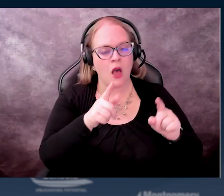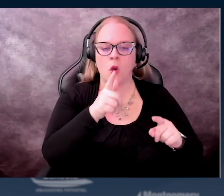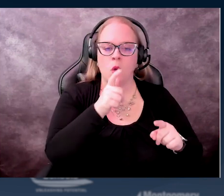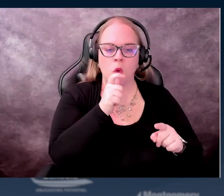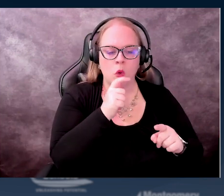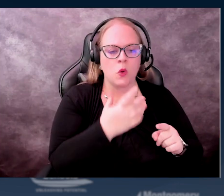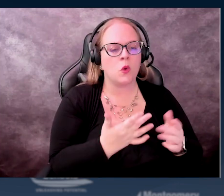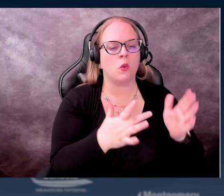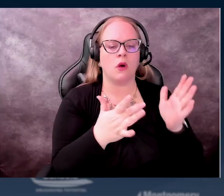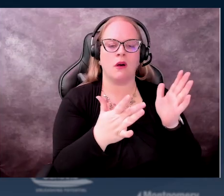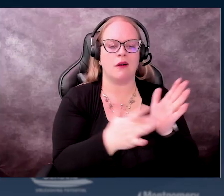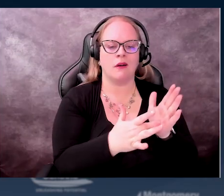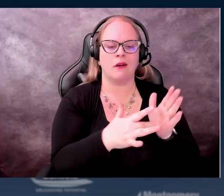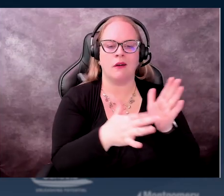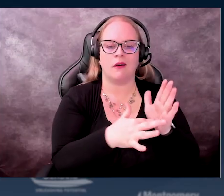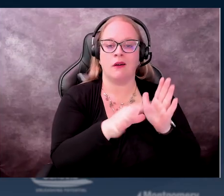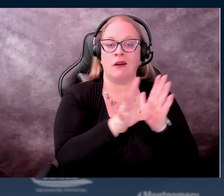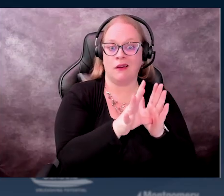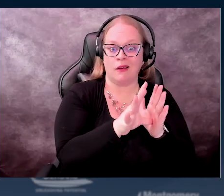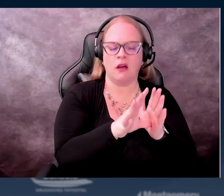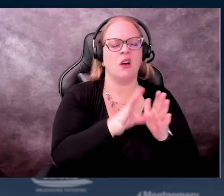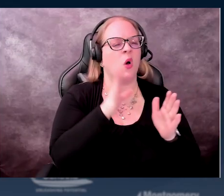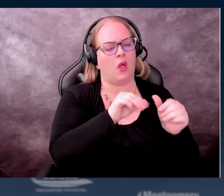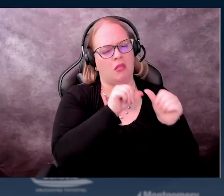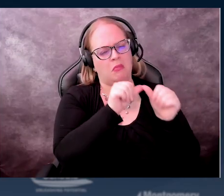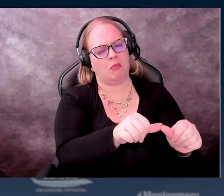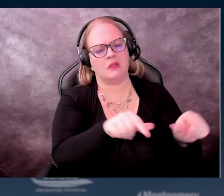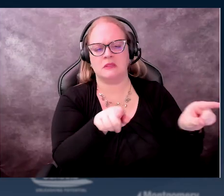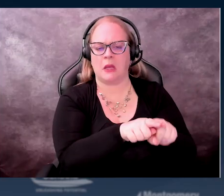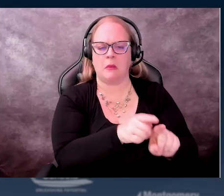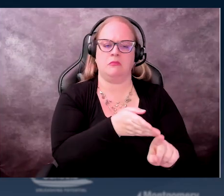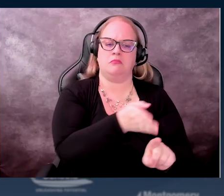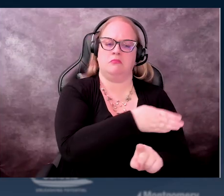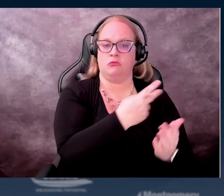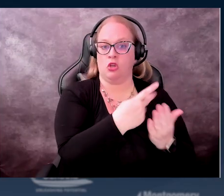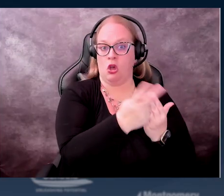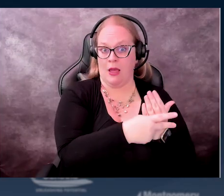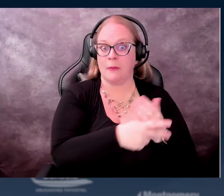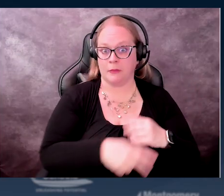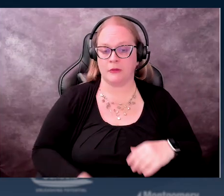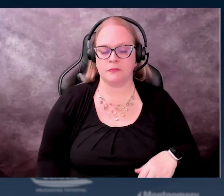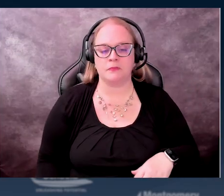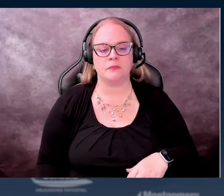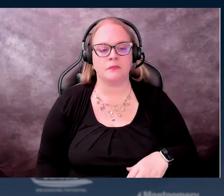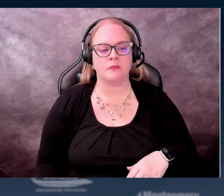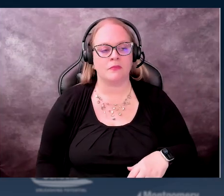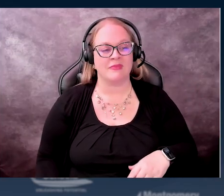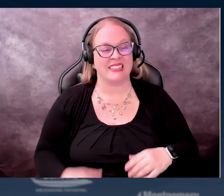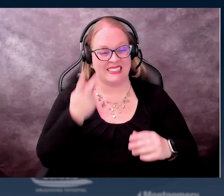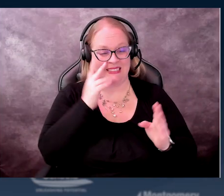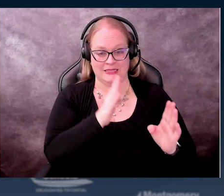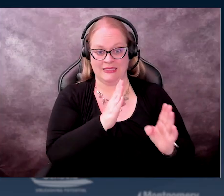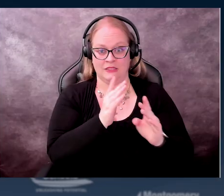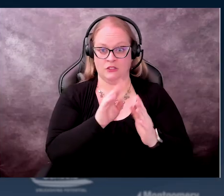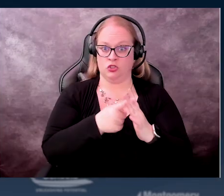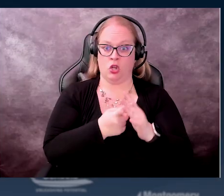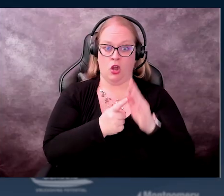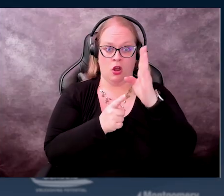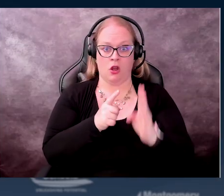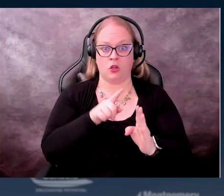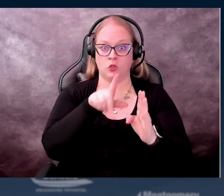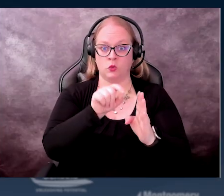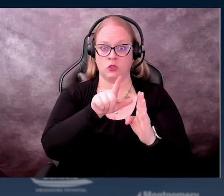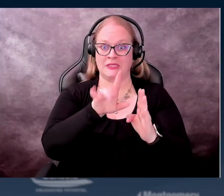The chart shows that beginning in 2027, there are 3 years of